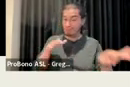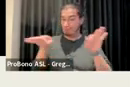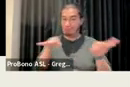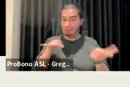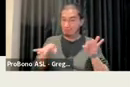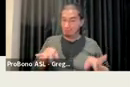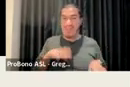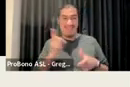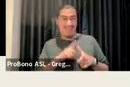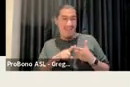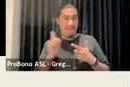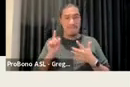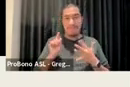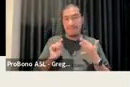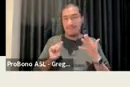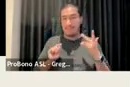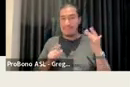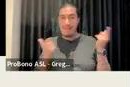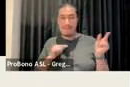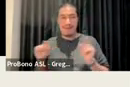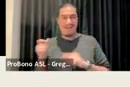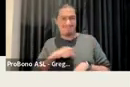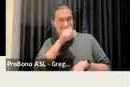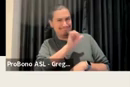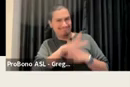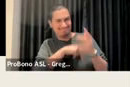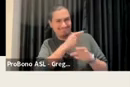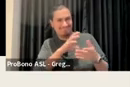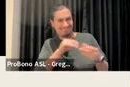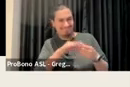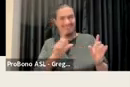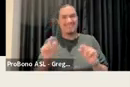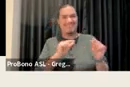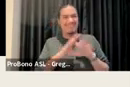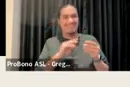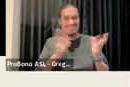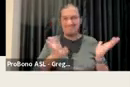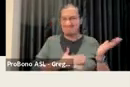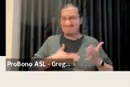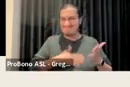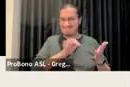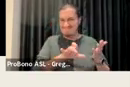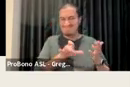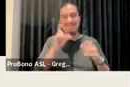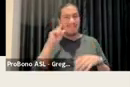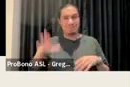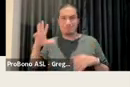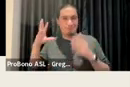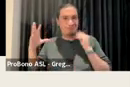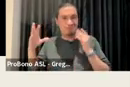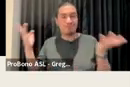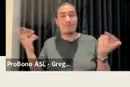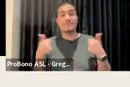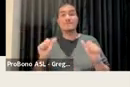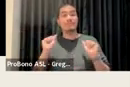God. And it's like, and then this happened and this other thing happened. I love those stories. Those are my favorite kinds of like gossip stories to tell. And I think that that's just what I grew up with. And so